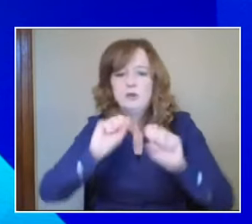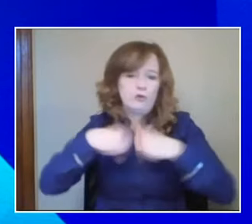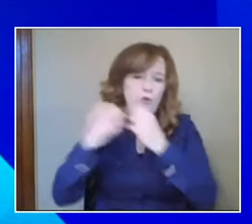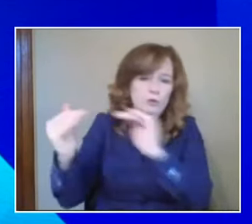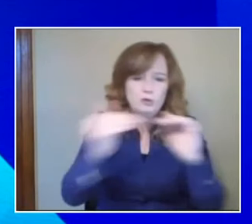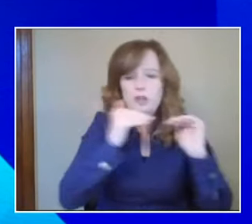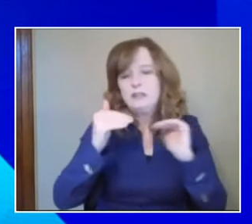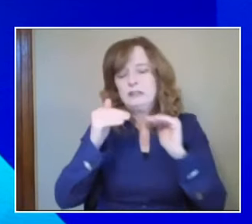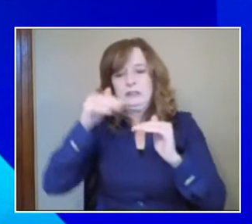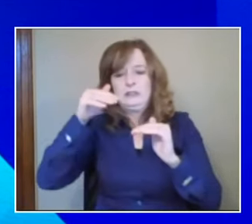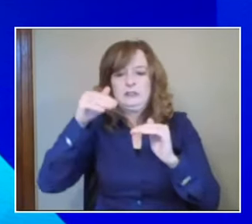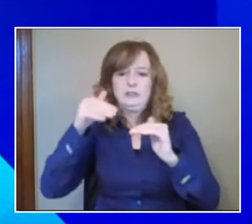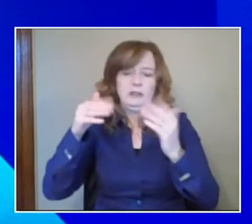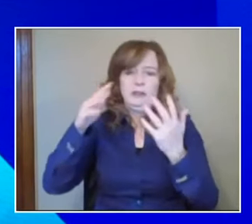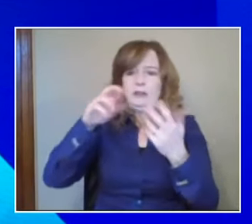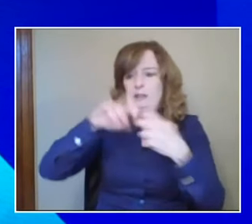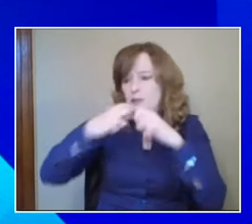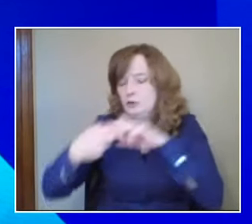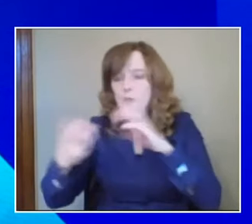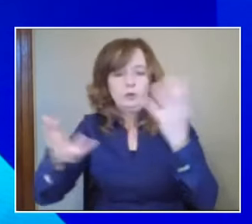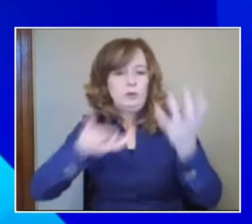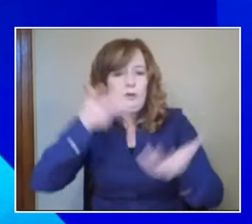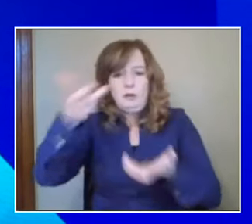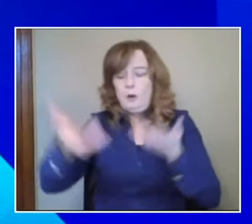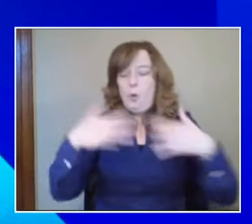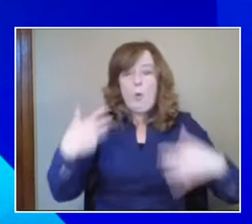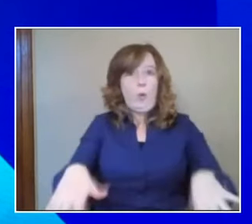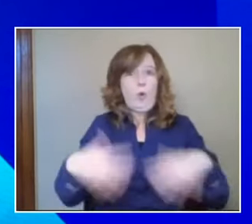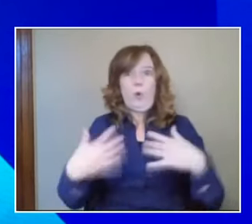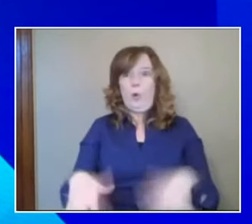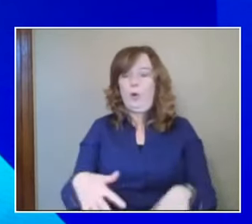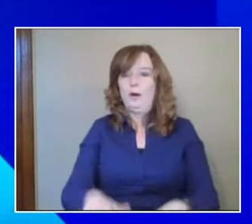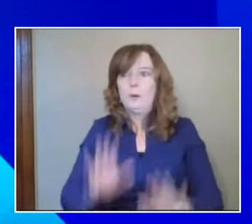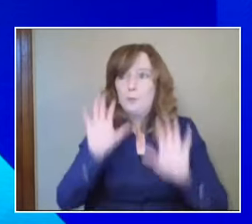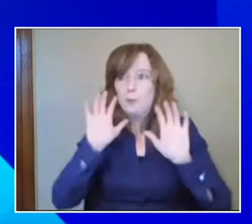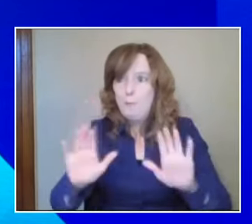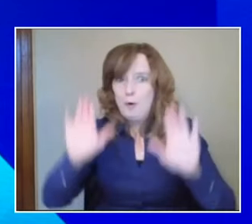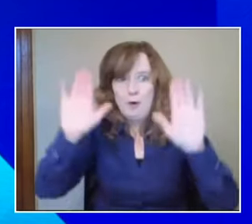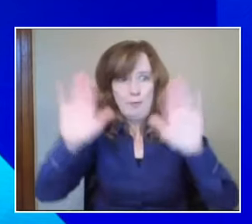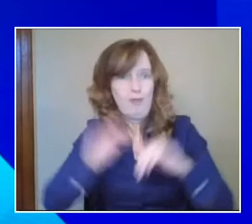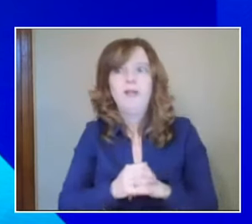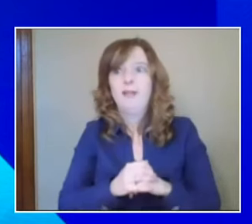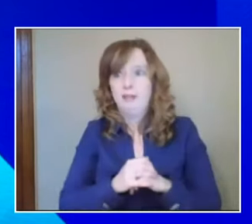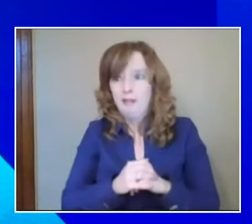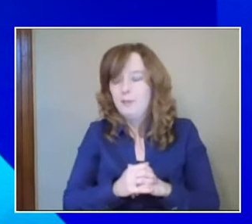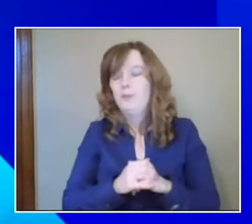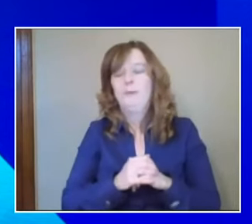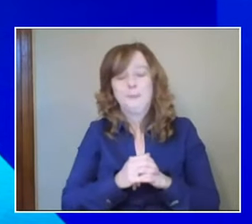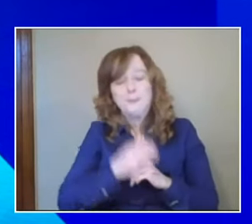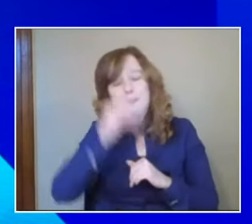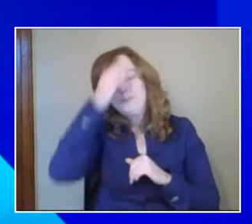of remarkable. Wow. So I'm excited to be with you today. You see,